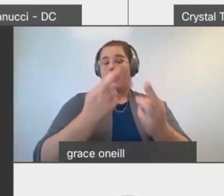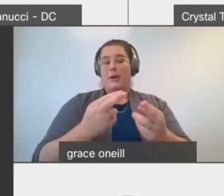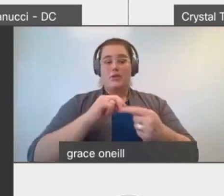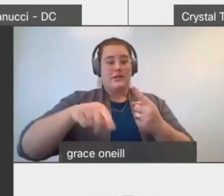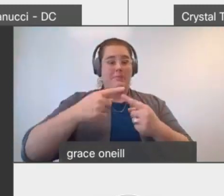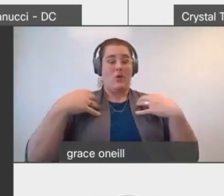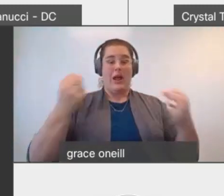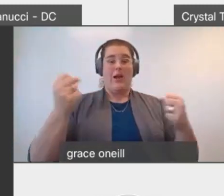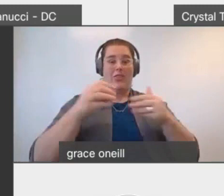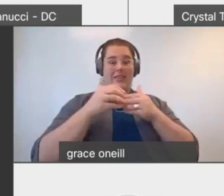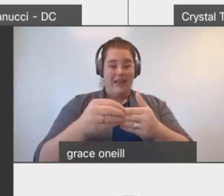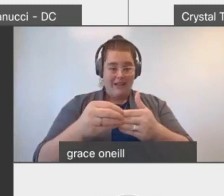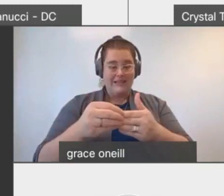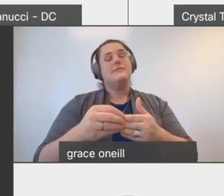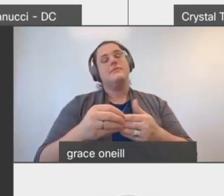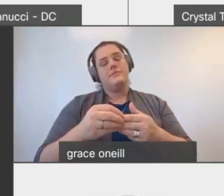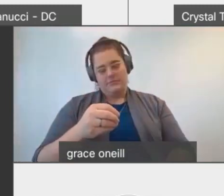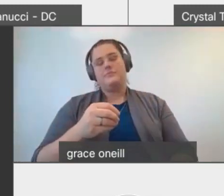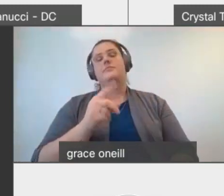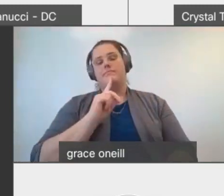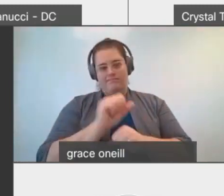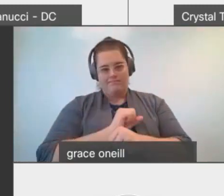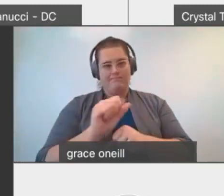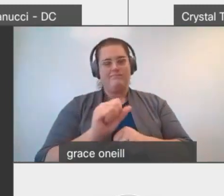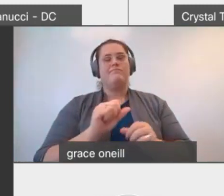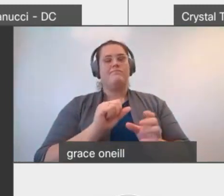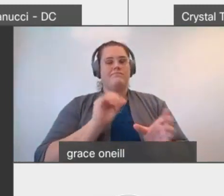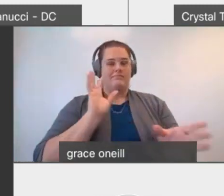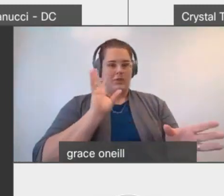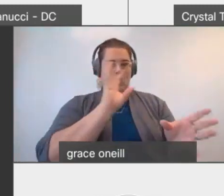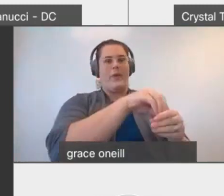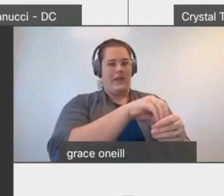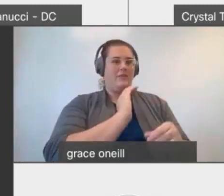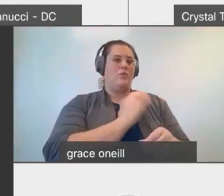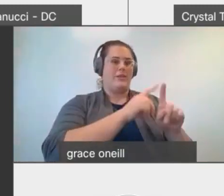guidance are certainly within the purview of DC Health.